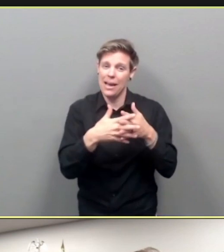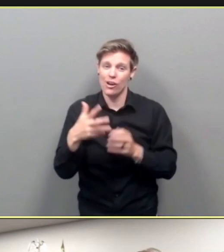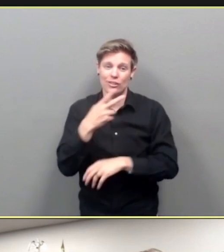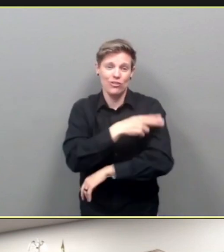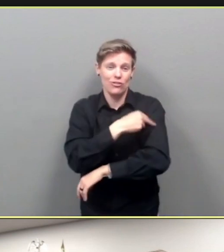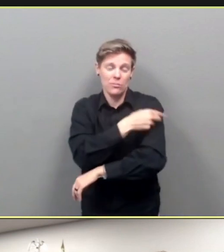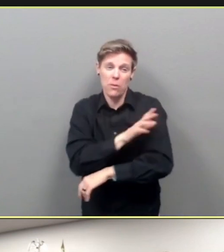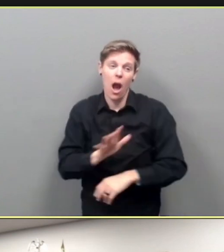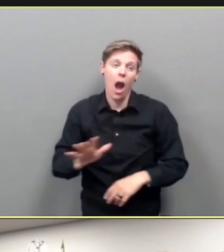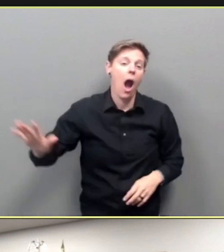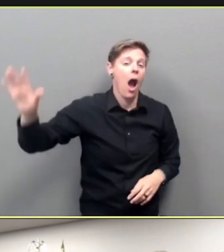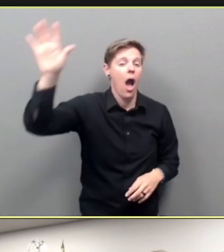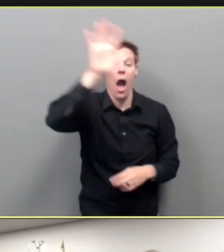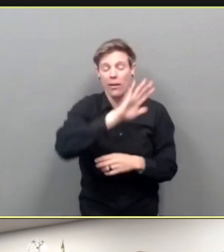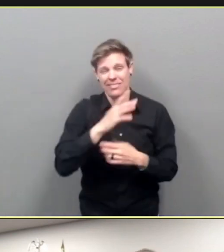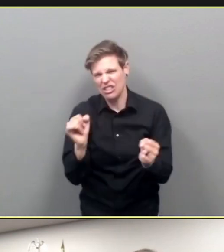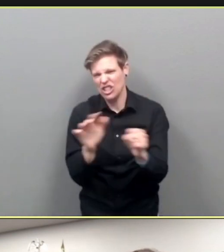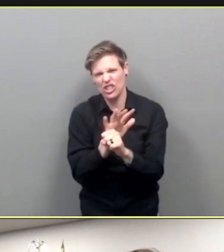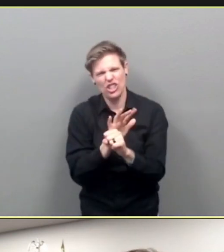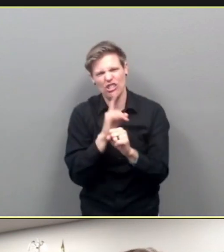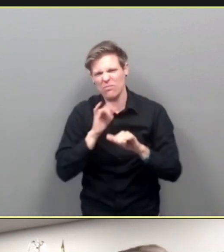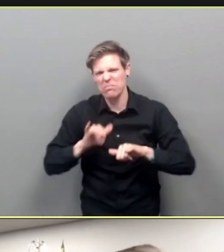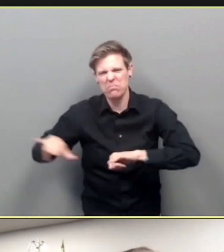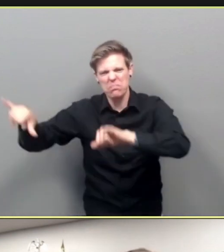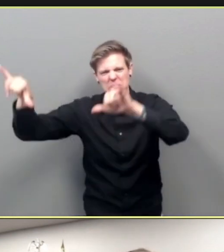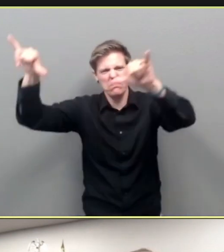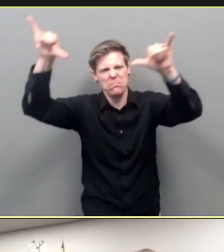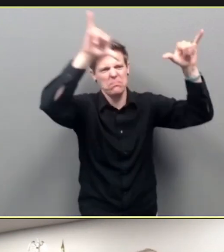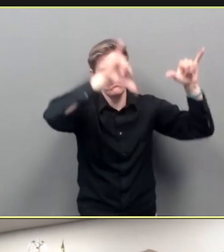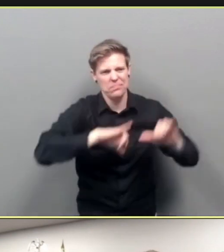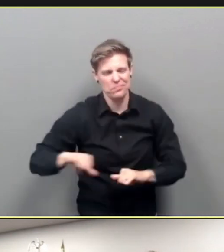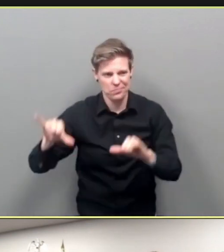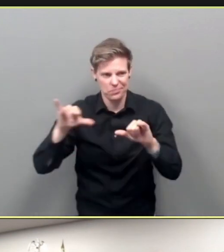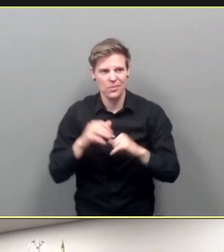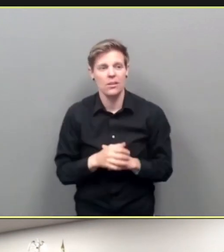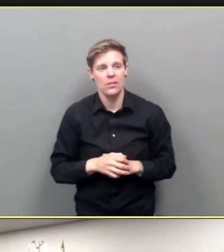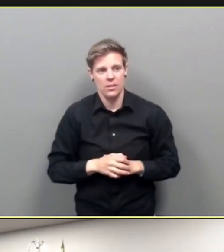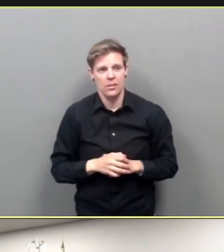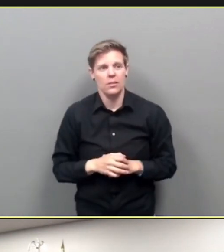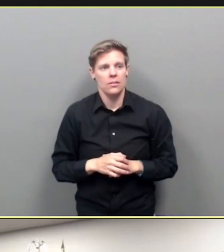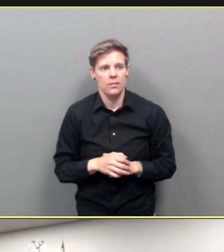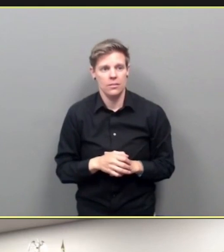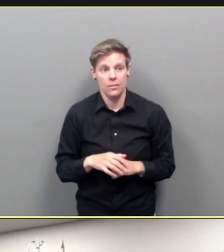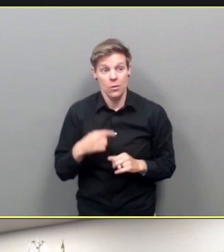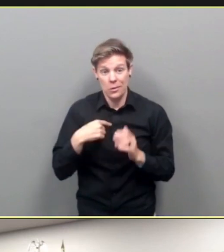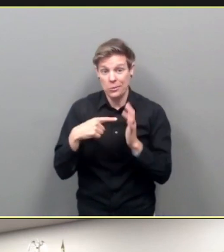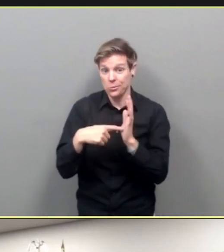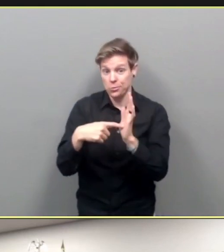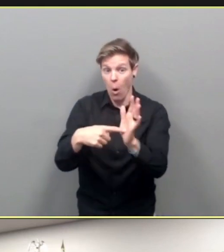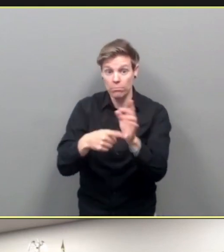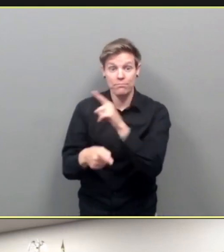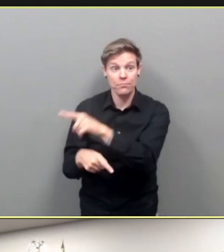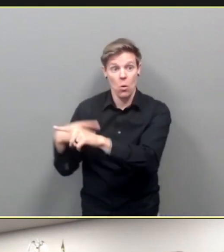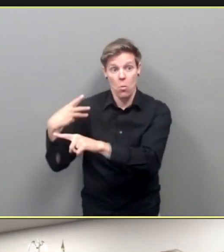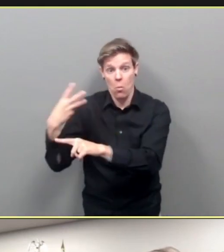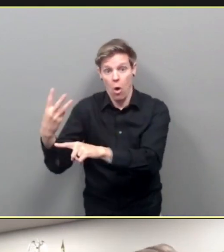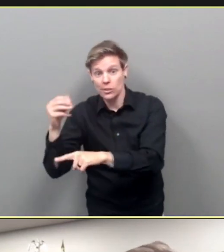pulled up the great Washington Post map, what you'd see is Arizona, Texas,